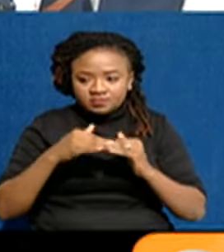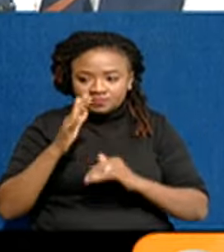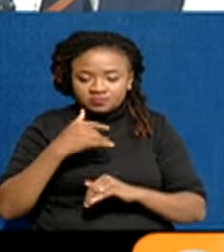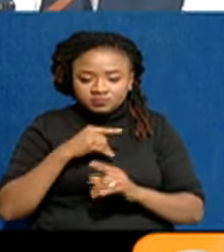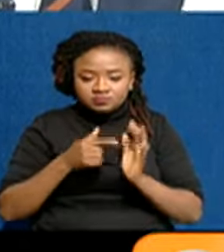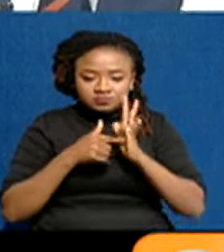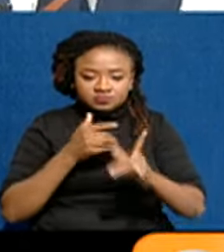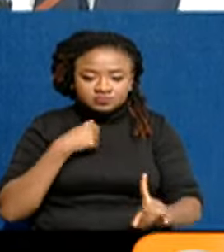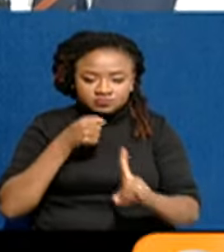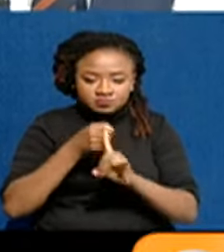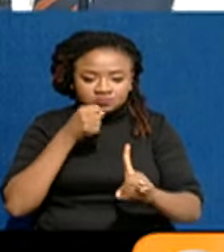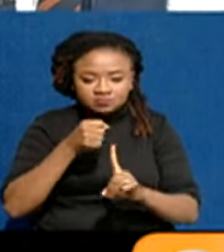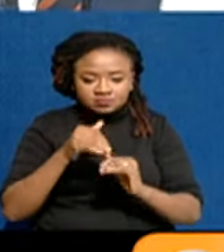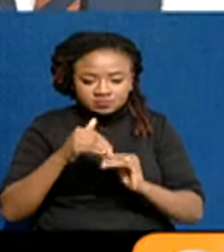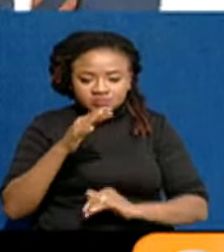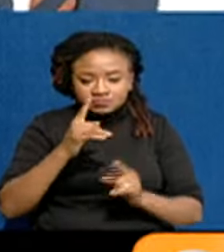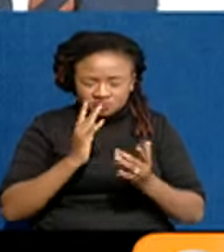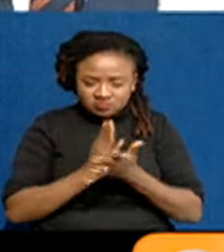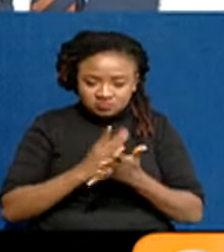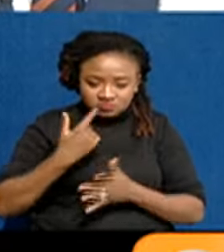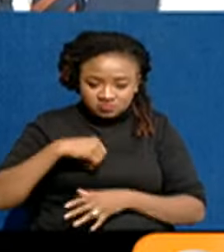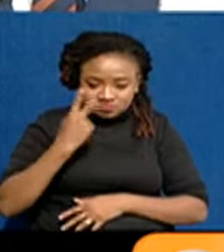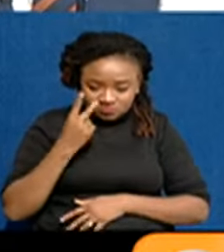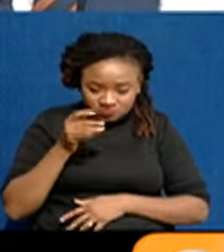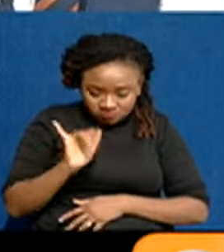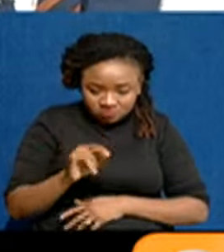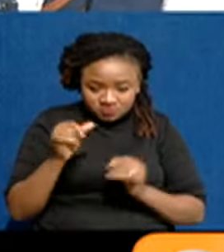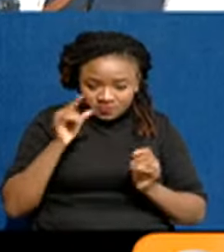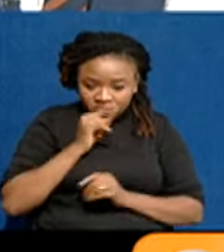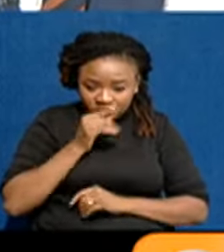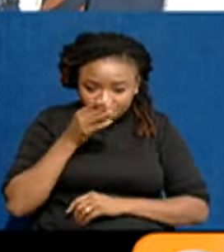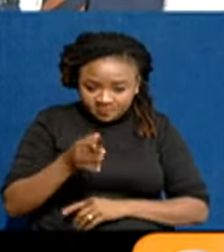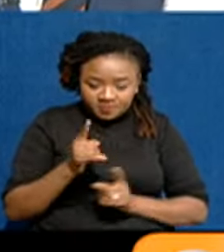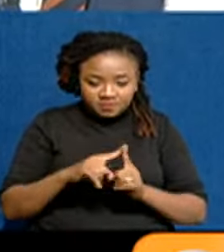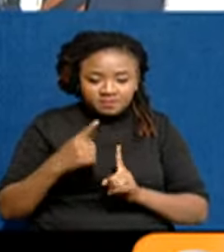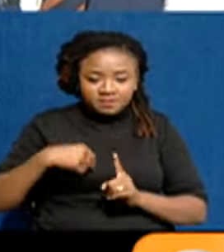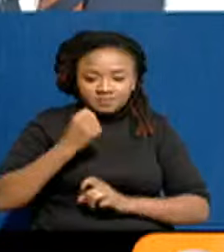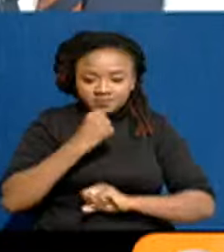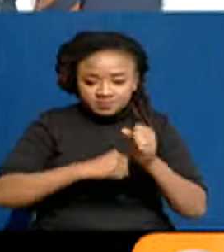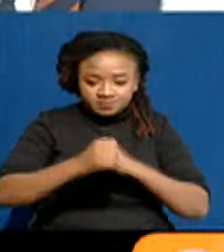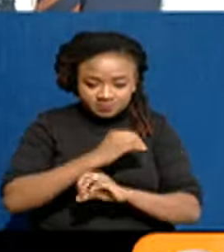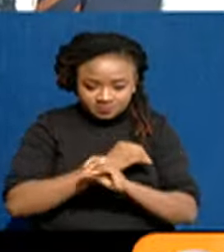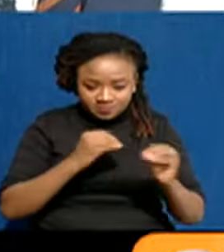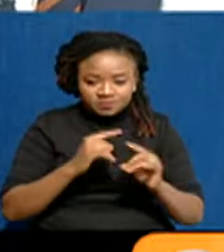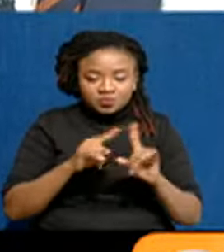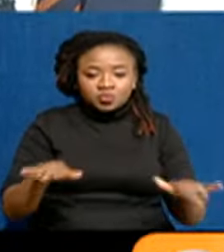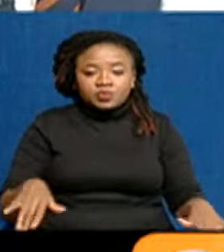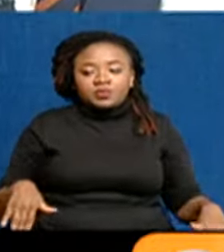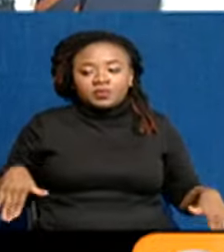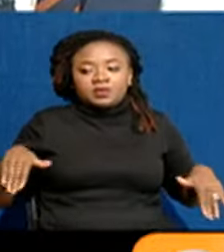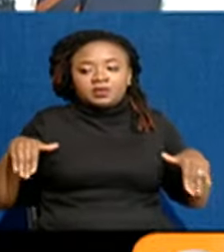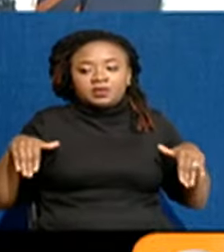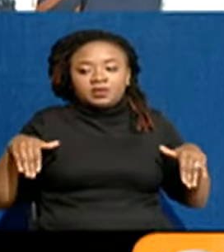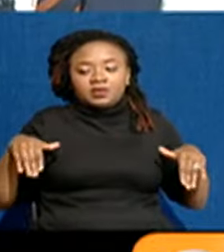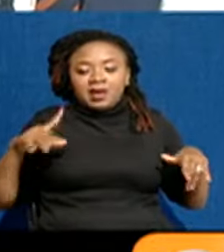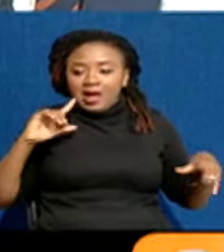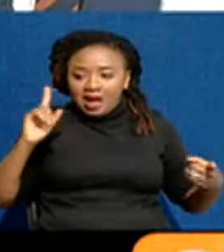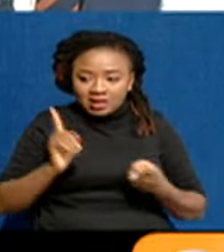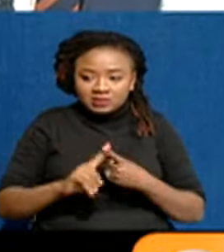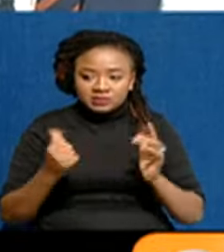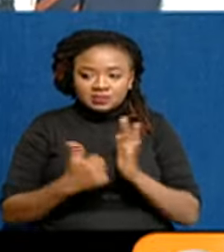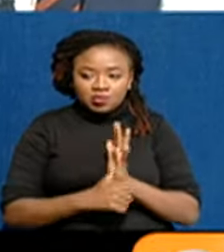impacts. We see that, but we don't act. We just wait until it's now a sorry state. That's misstep number one.